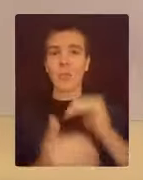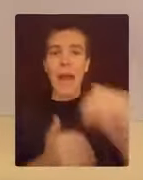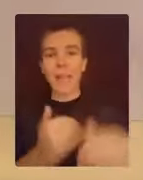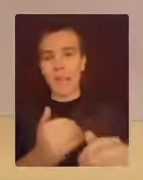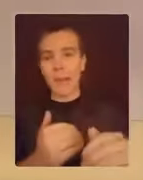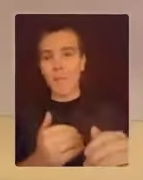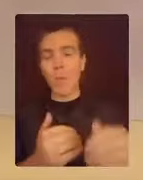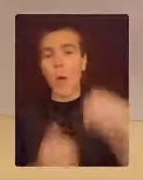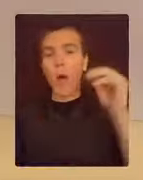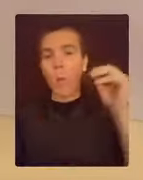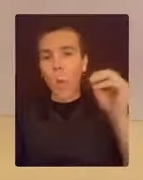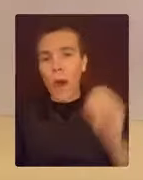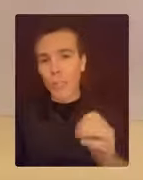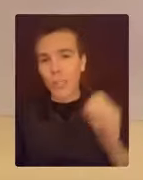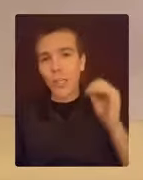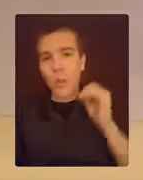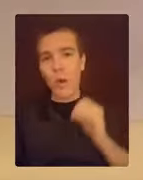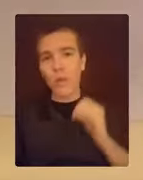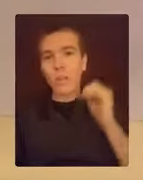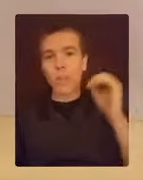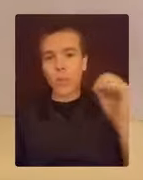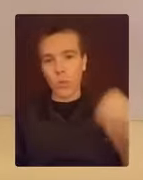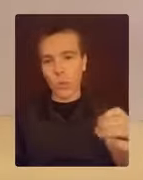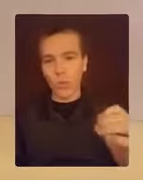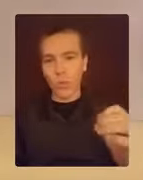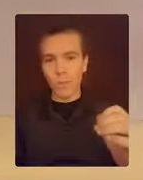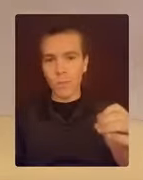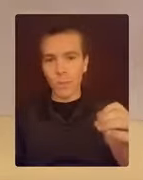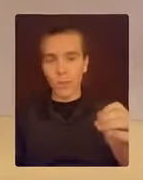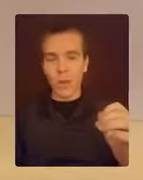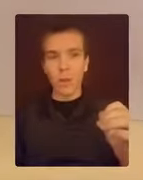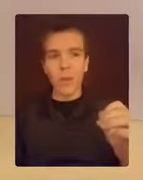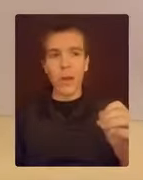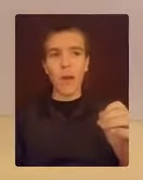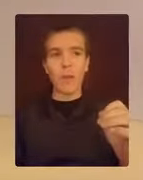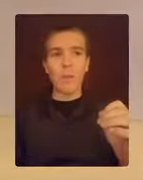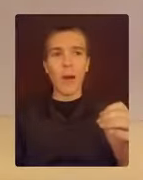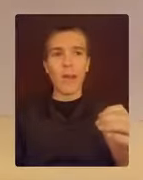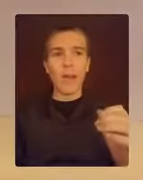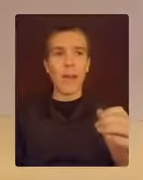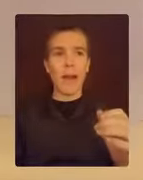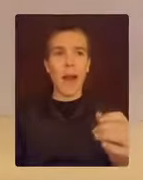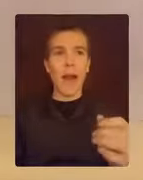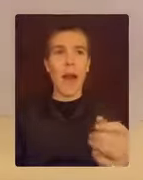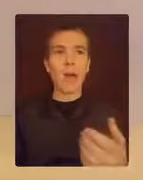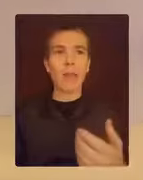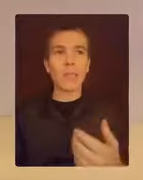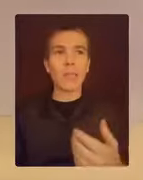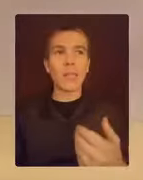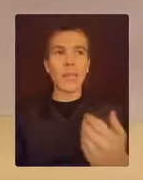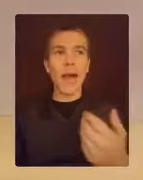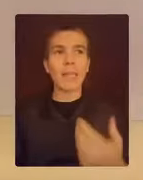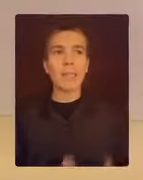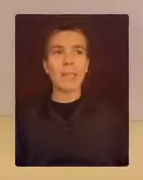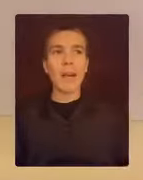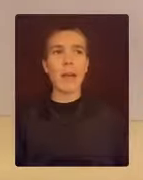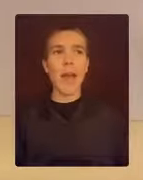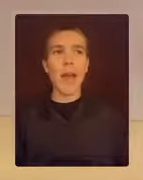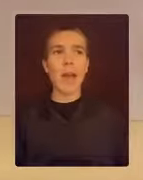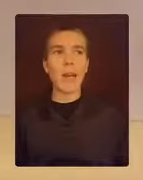this reality while watching the words that you use. But I can see, 'cause I can